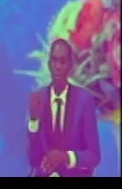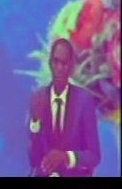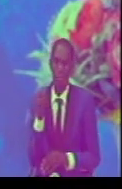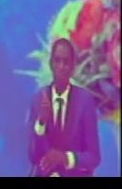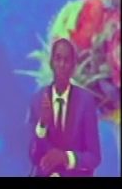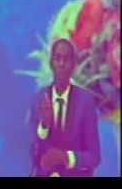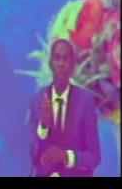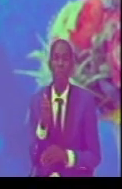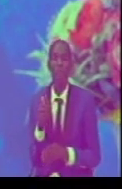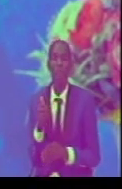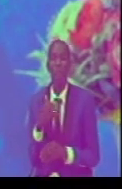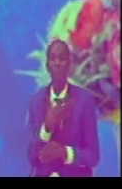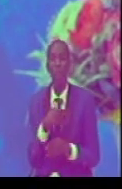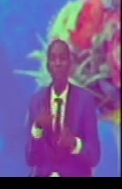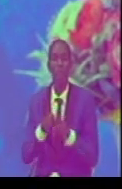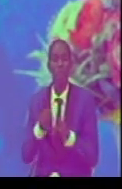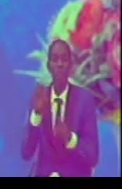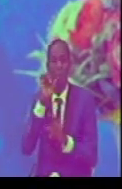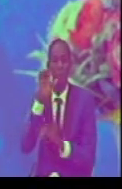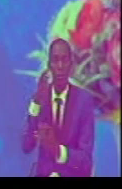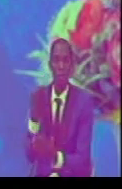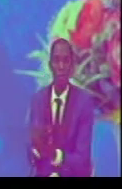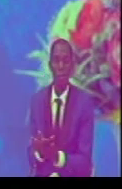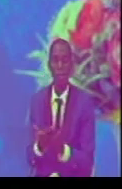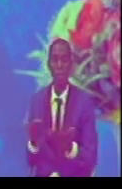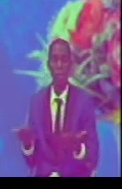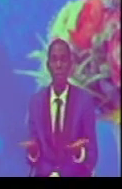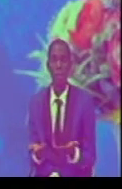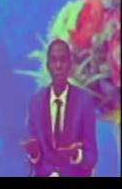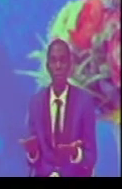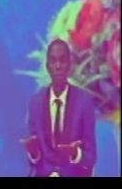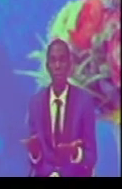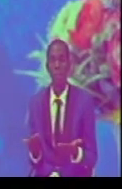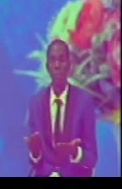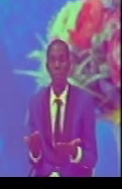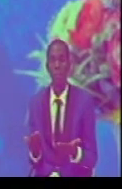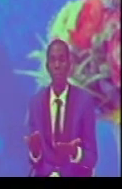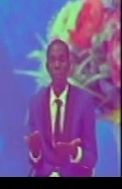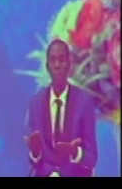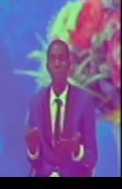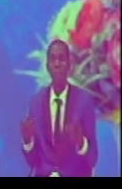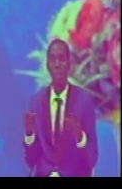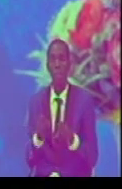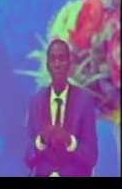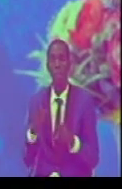I just encouraged myself. As I got here,